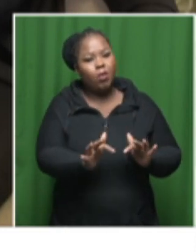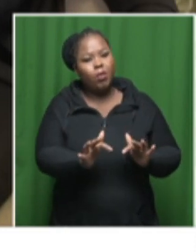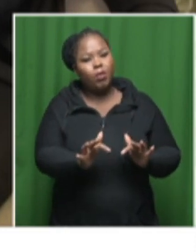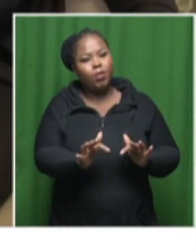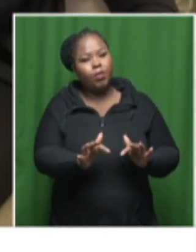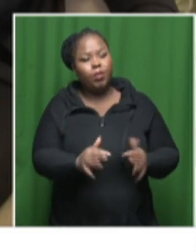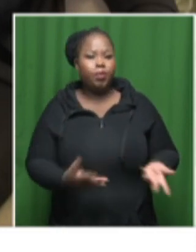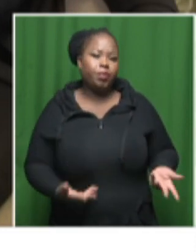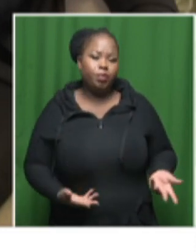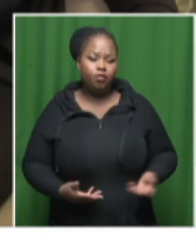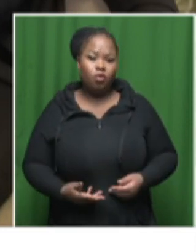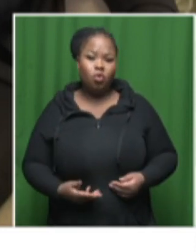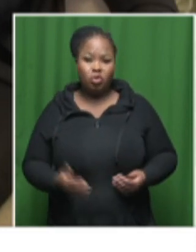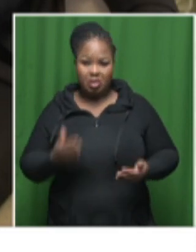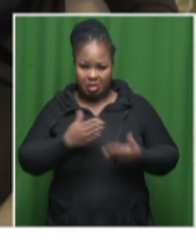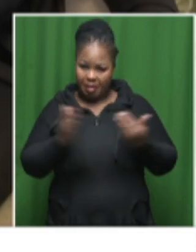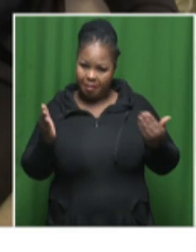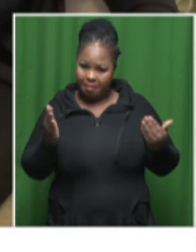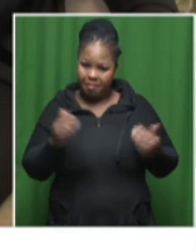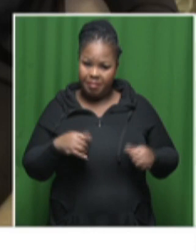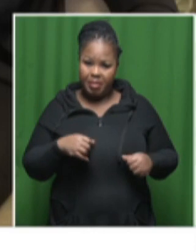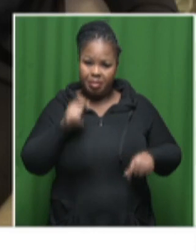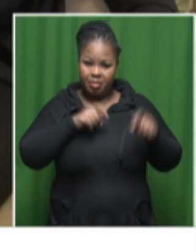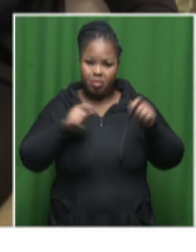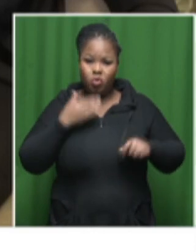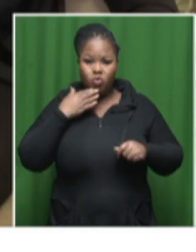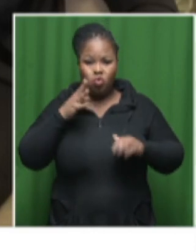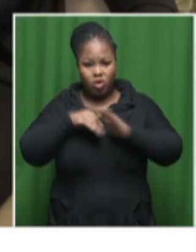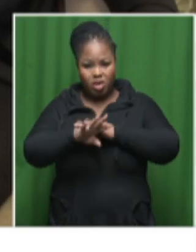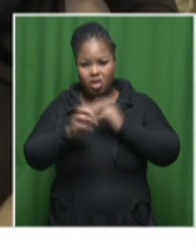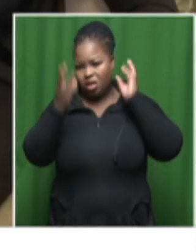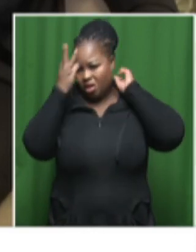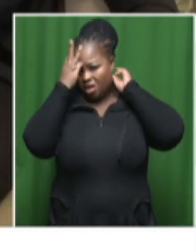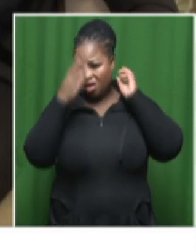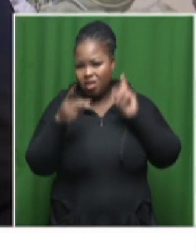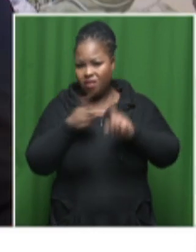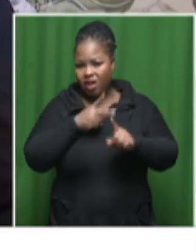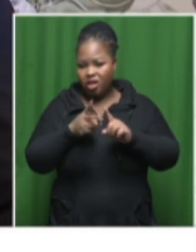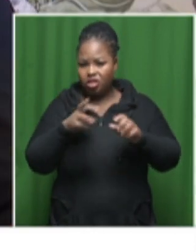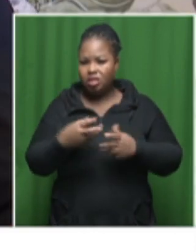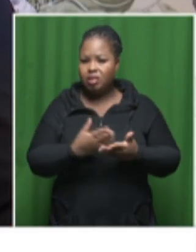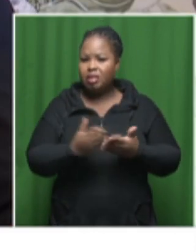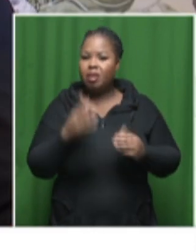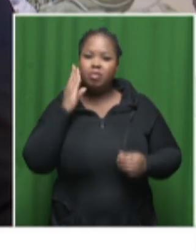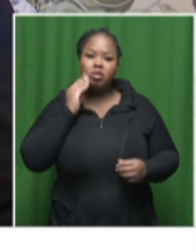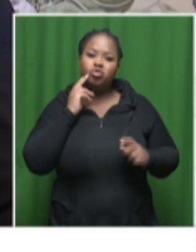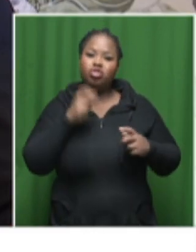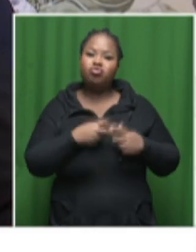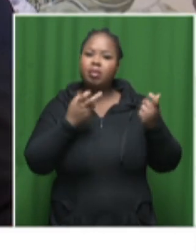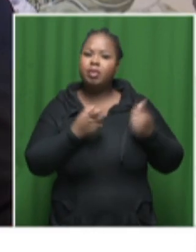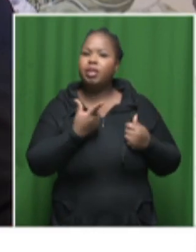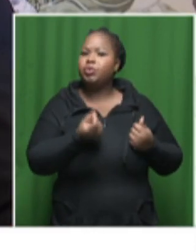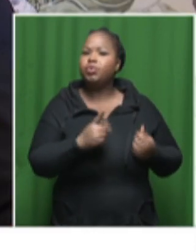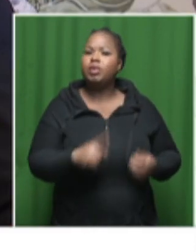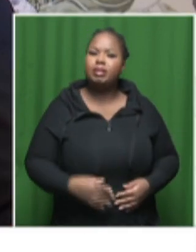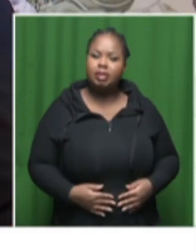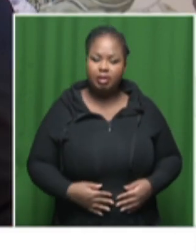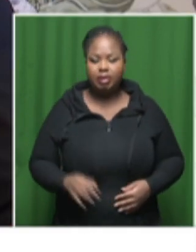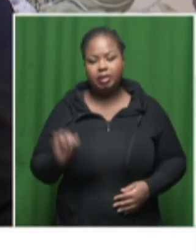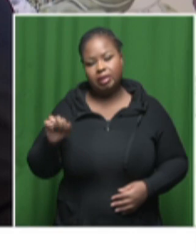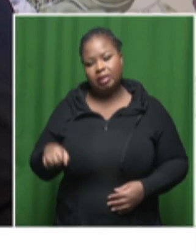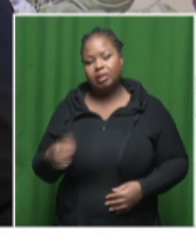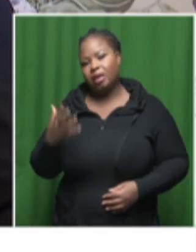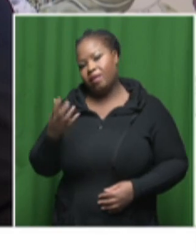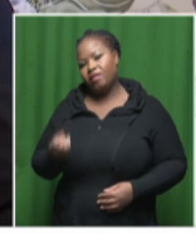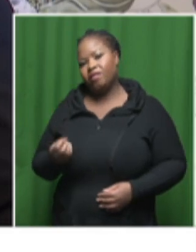being sexually violated within your facilities? Yes, there is from time to time litigation related to